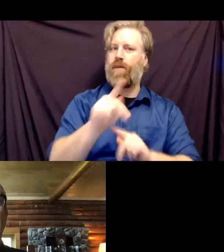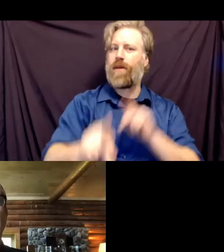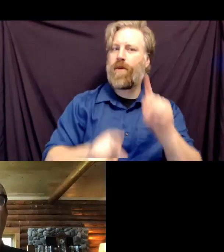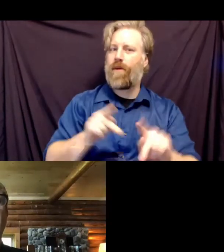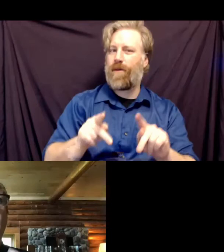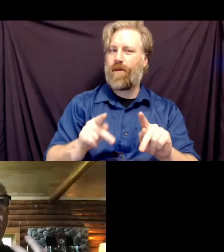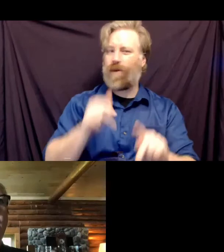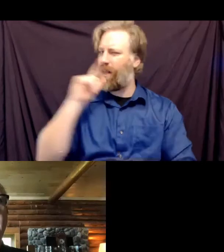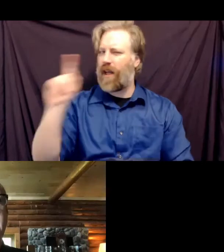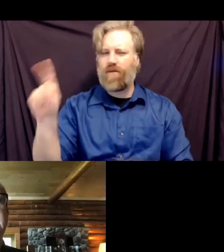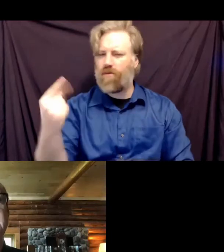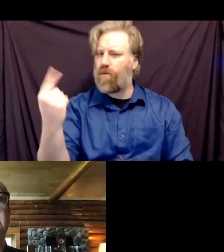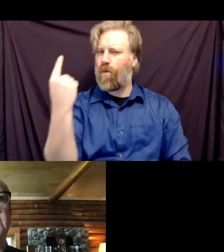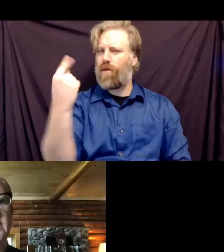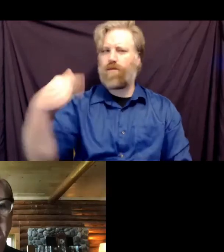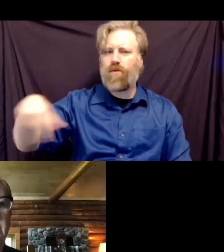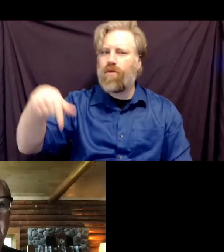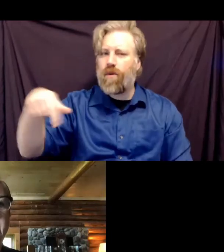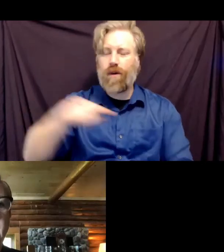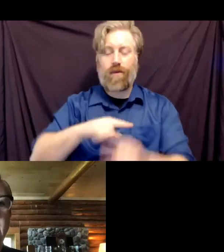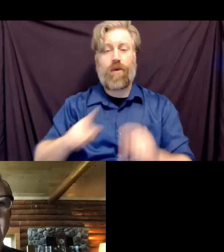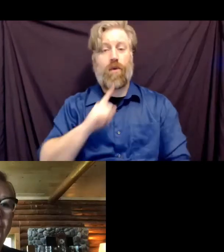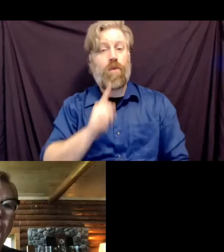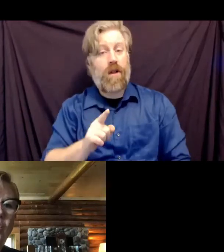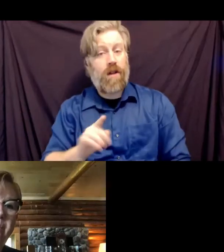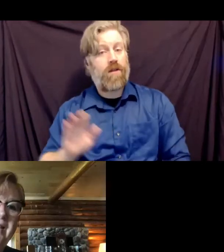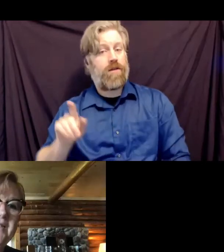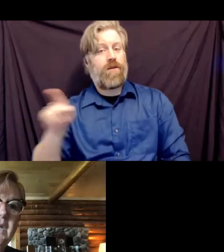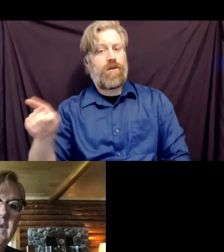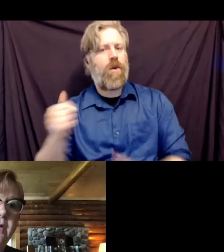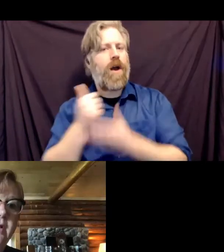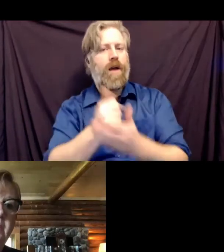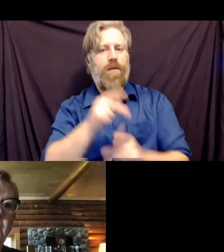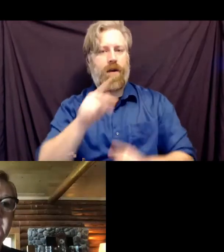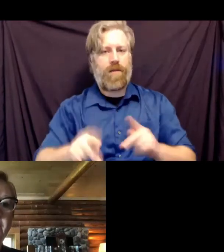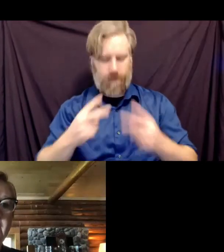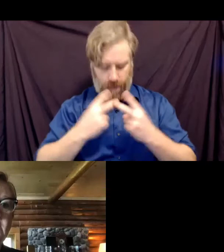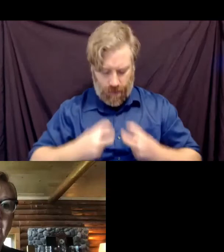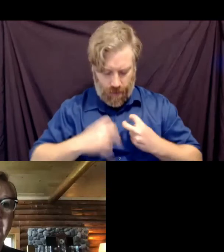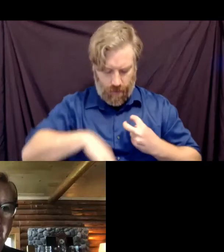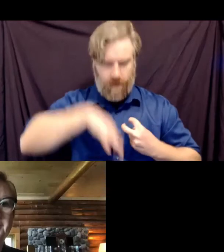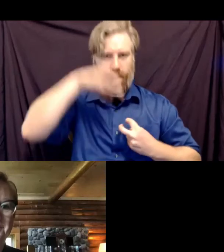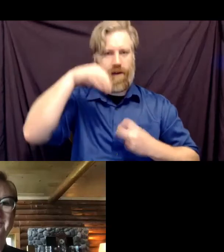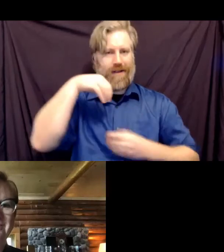your whole aspect of really helping people find their inner well-being. That's what I've really been most impressed